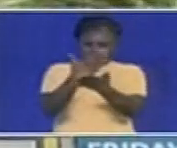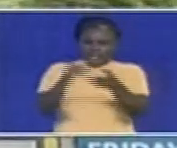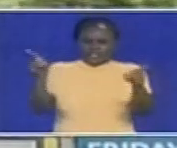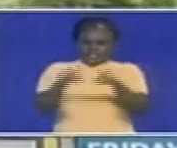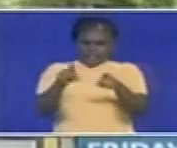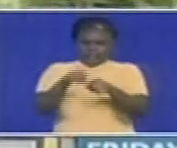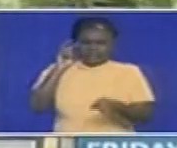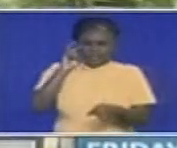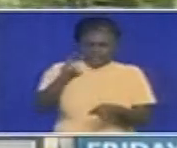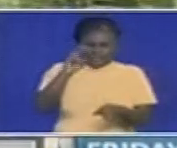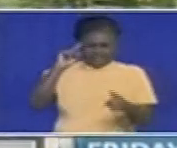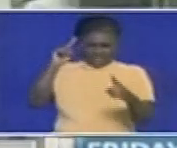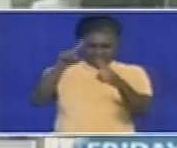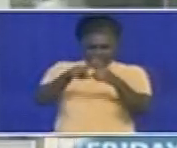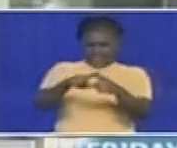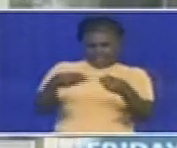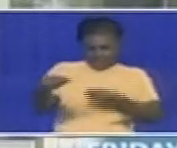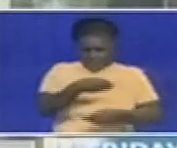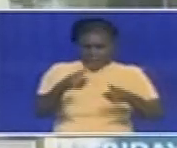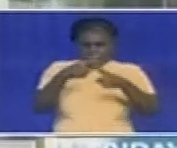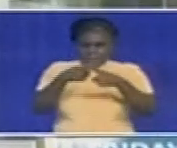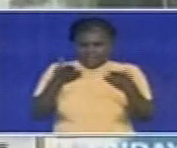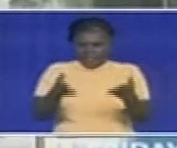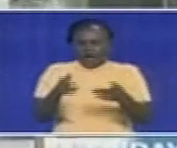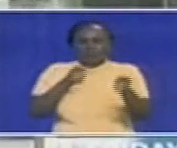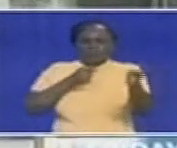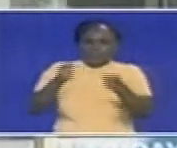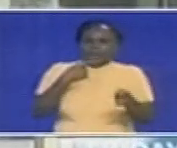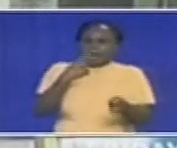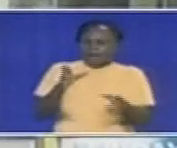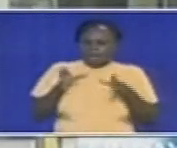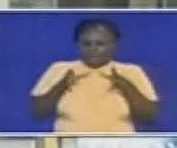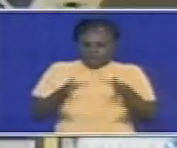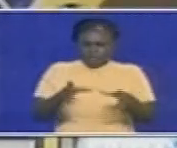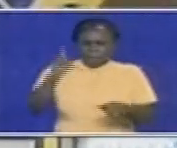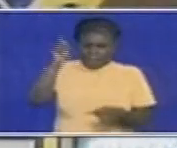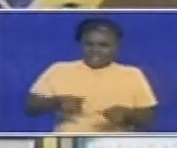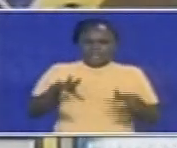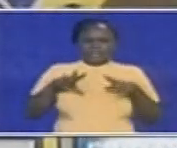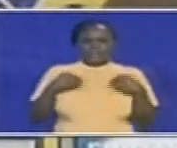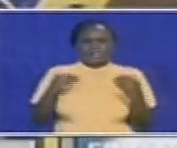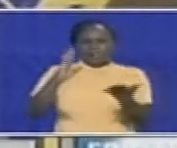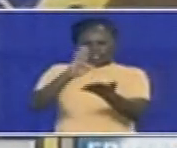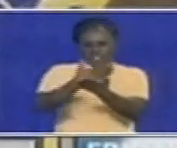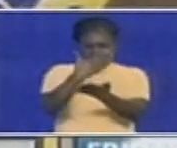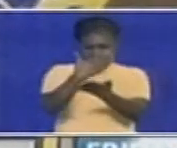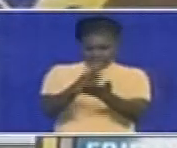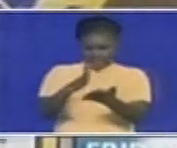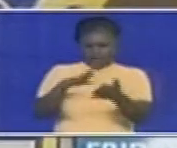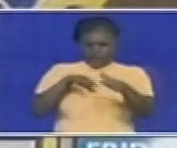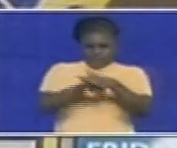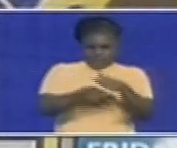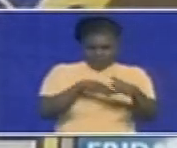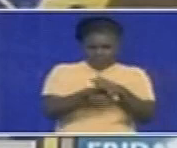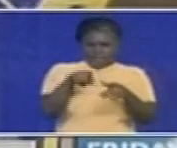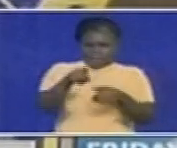been seen as the target of this debate. But now the regulator says it will be forced to comply. A sharing of infrastructure is something